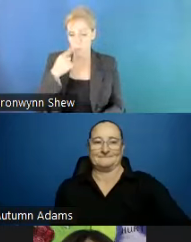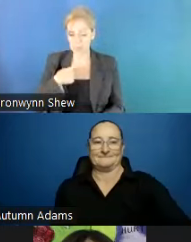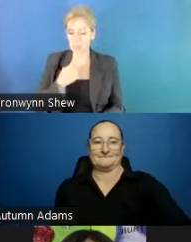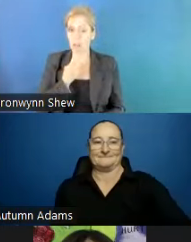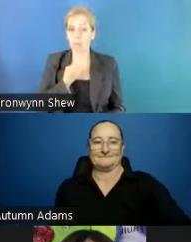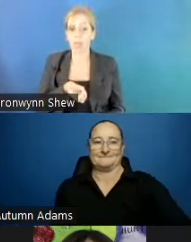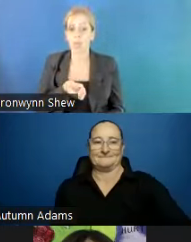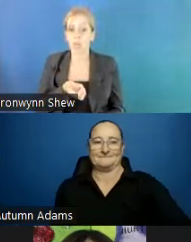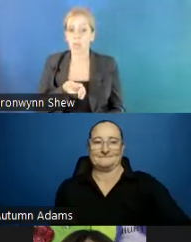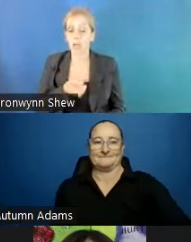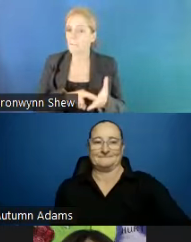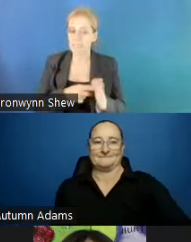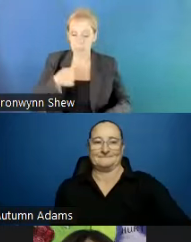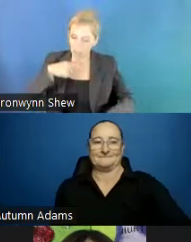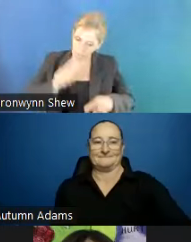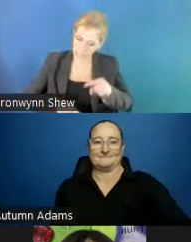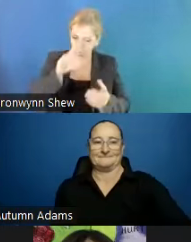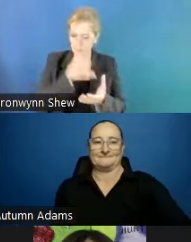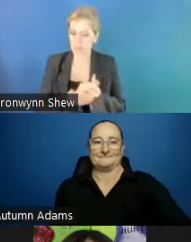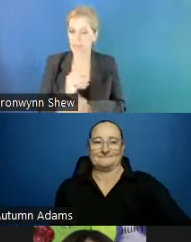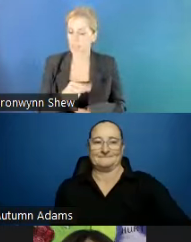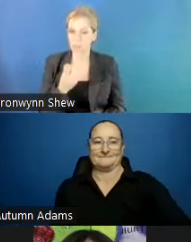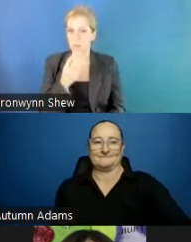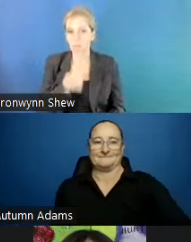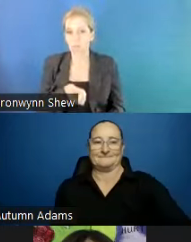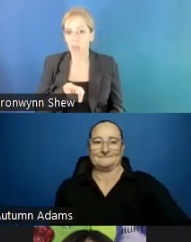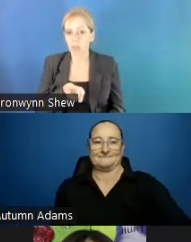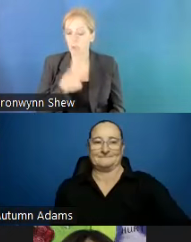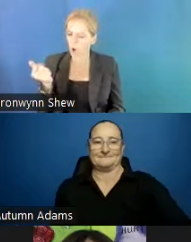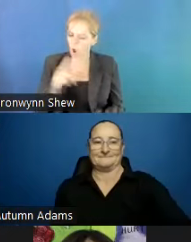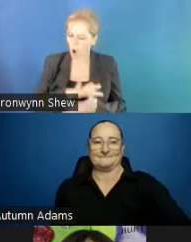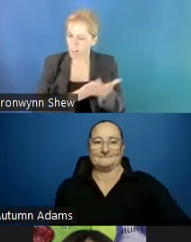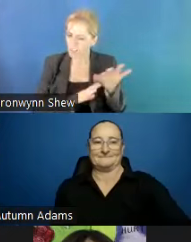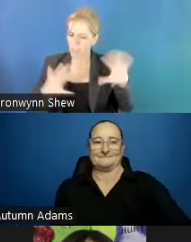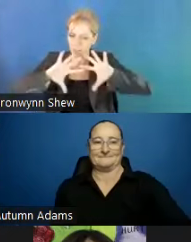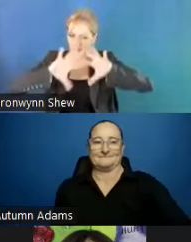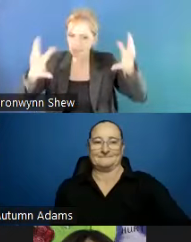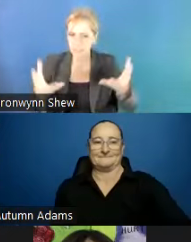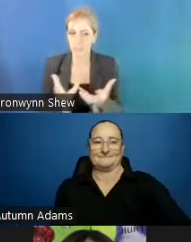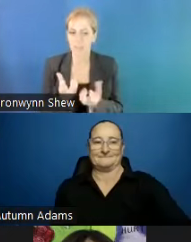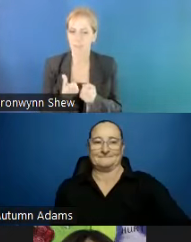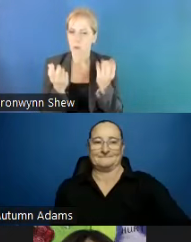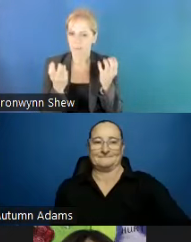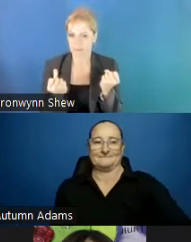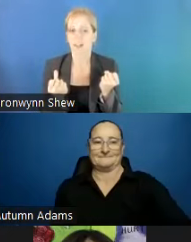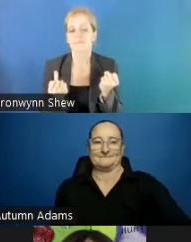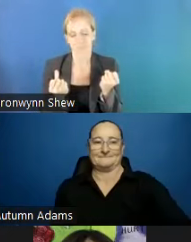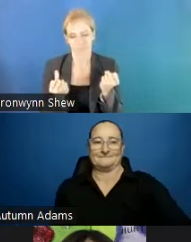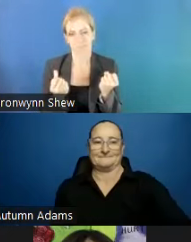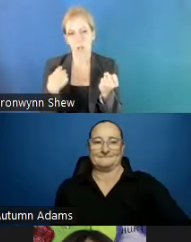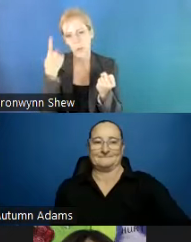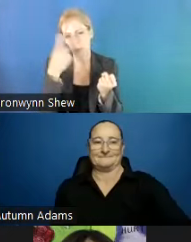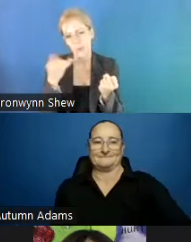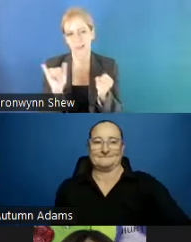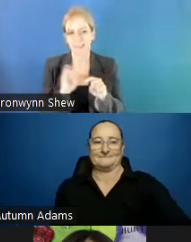simple sign. So putting all of that together into ASL, you can see how different it is, how